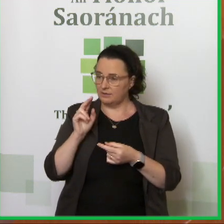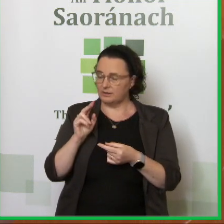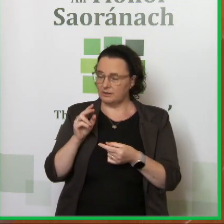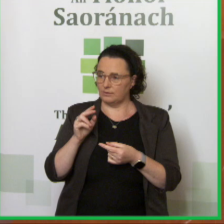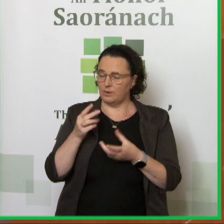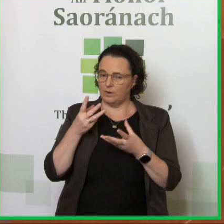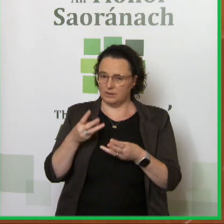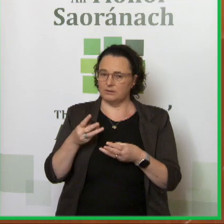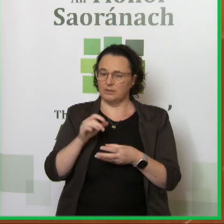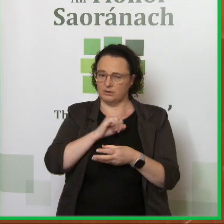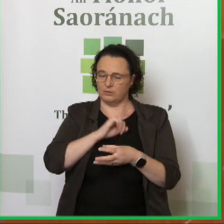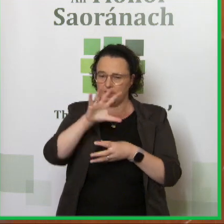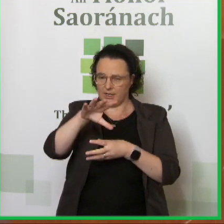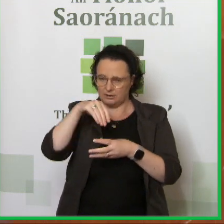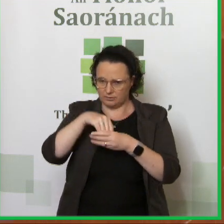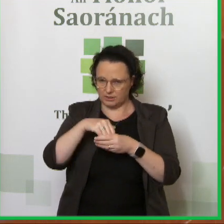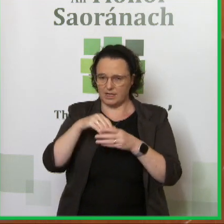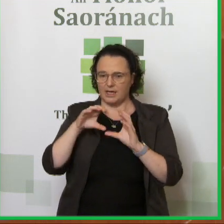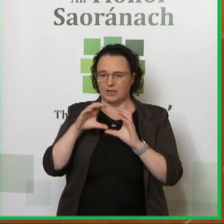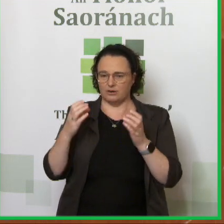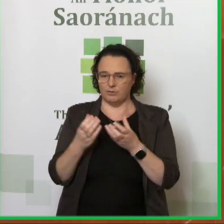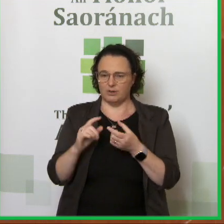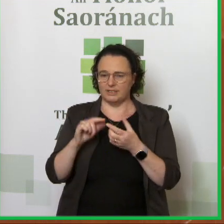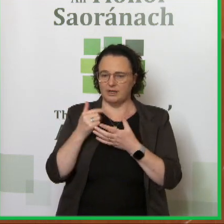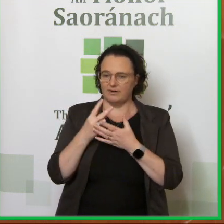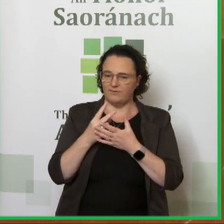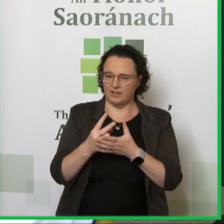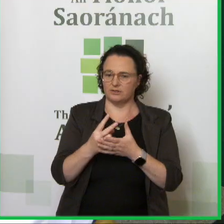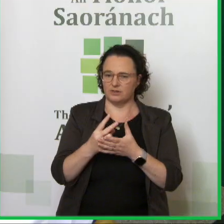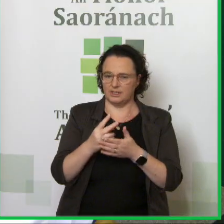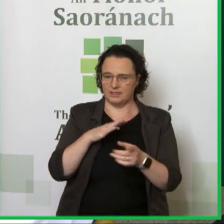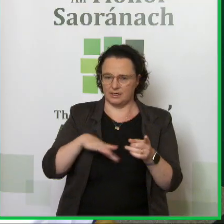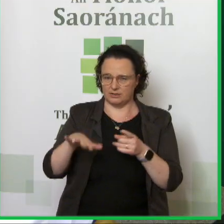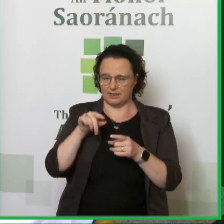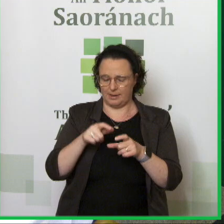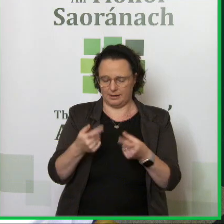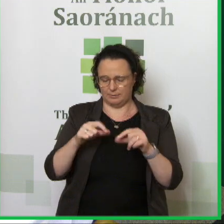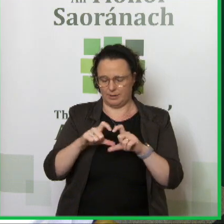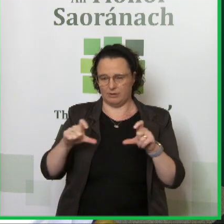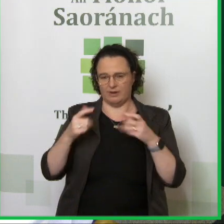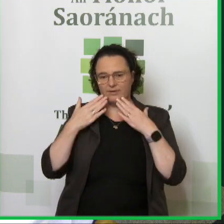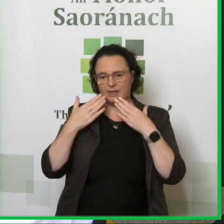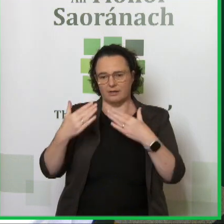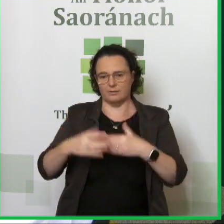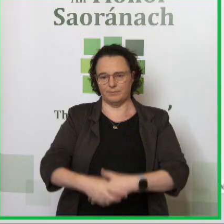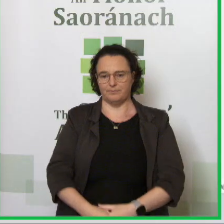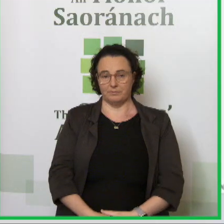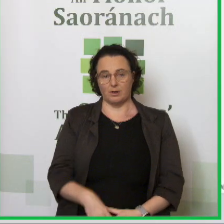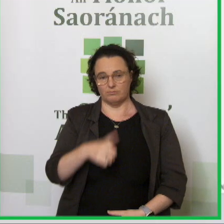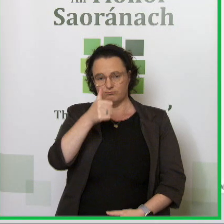we want is just to include the community and voluntary sectors in that paragraph. Thank you. No, thank